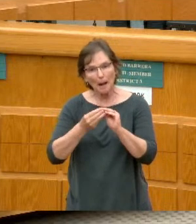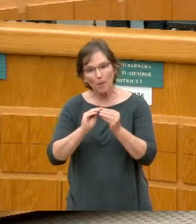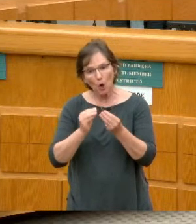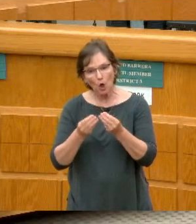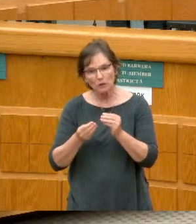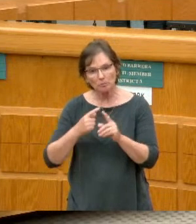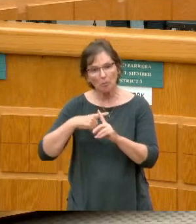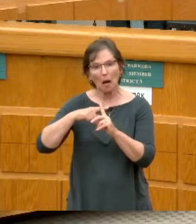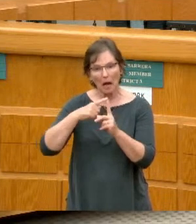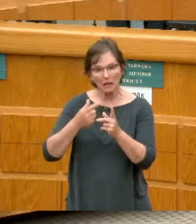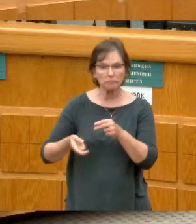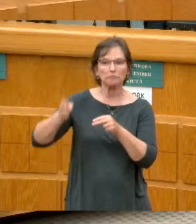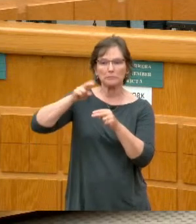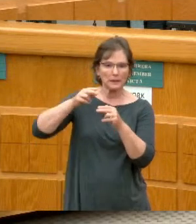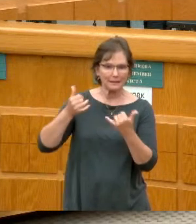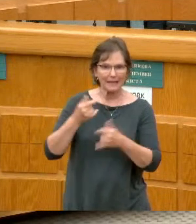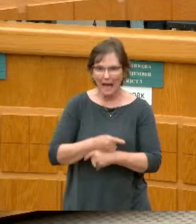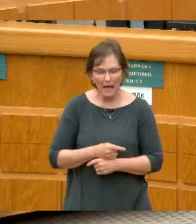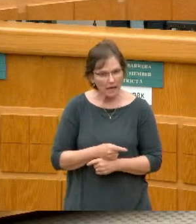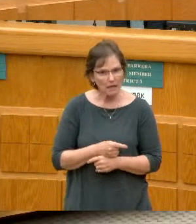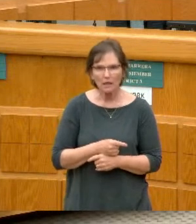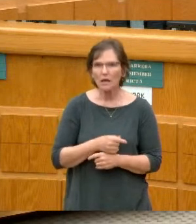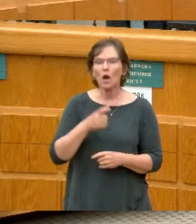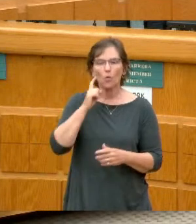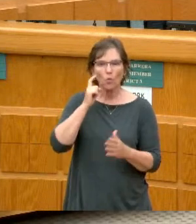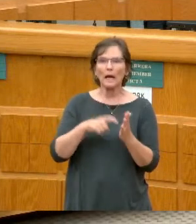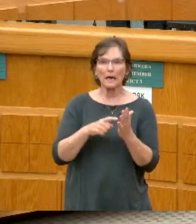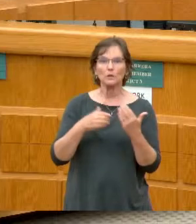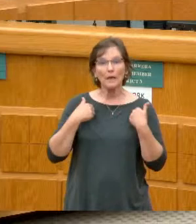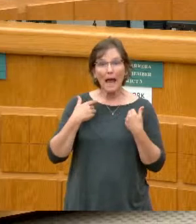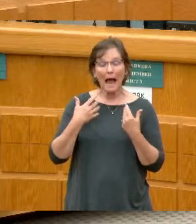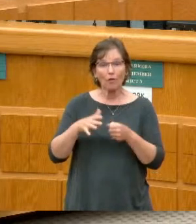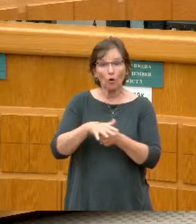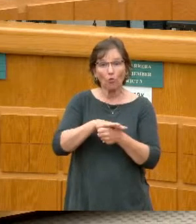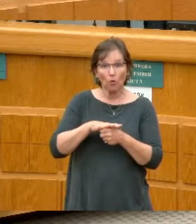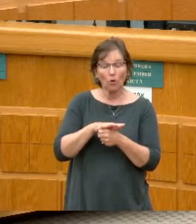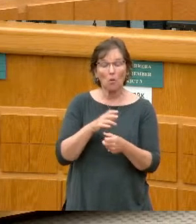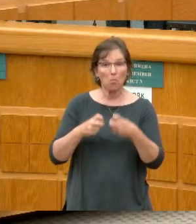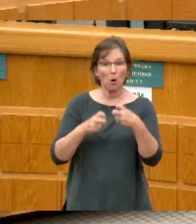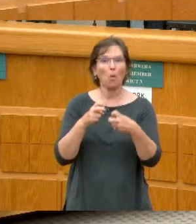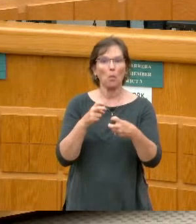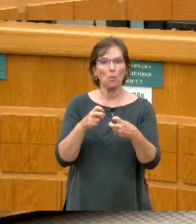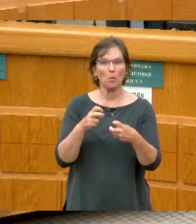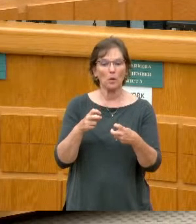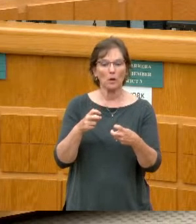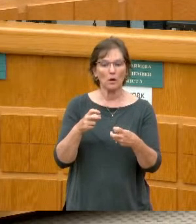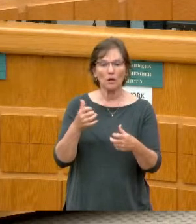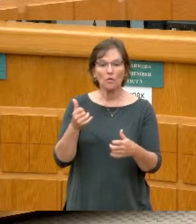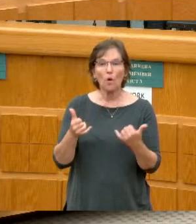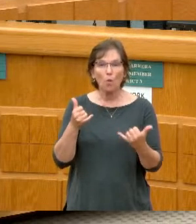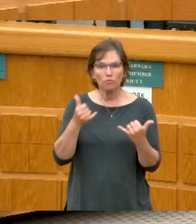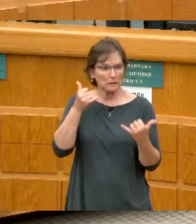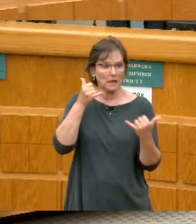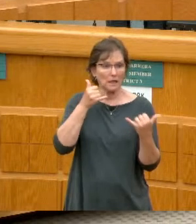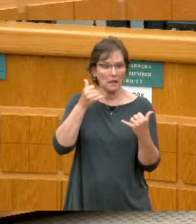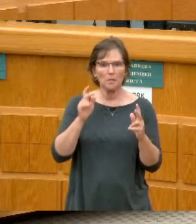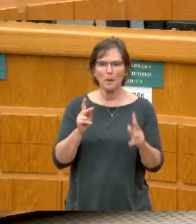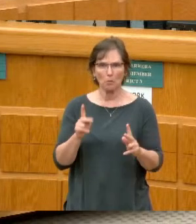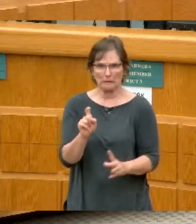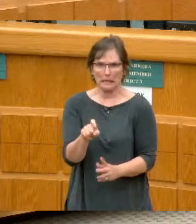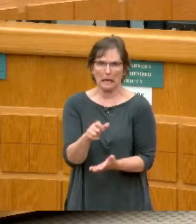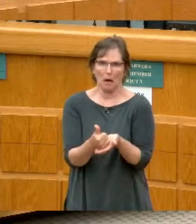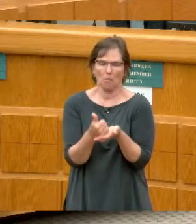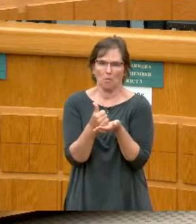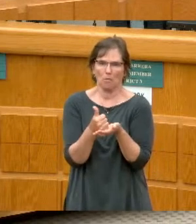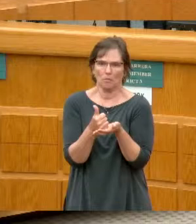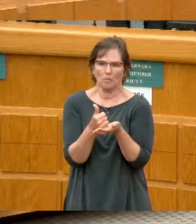messaging. You see, I'm really dismayed about our numbers today. And I was dismayed about them yesterday, and I was dismayed about